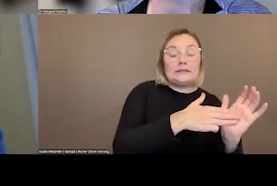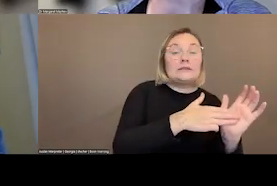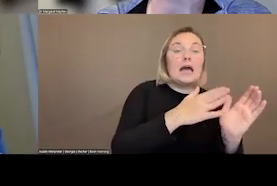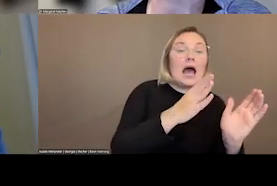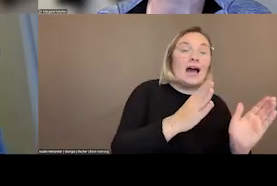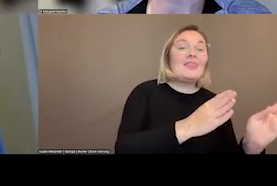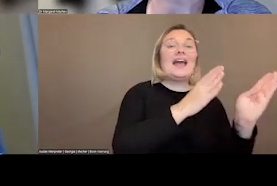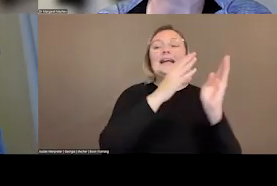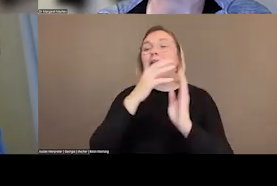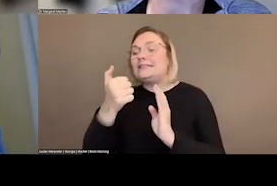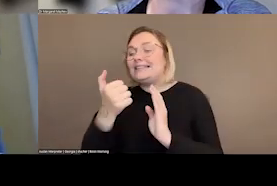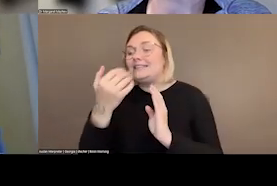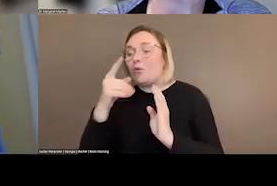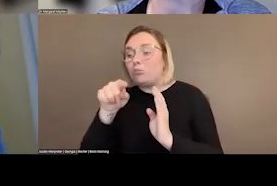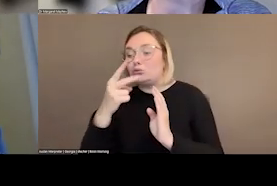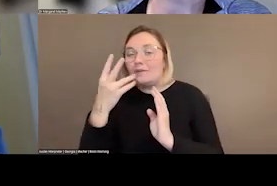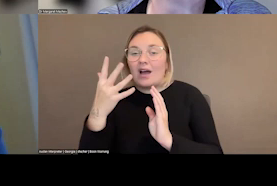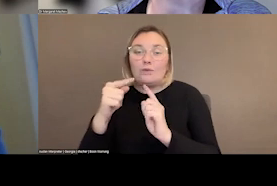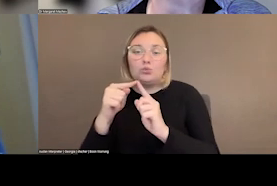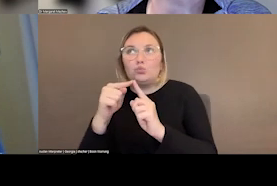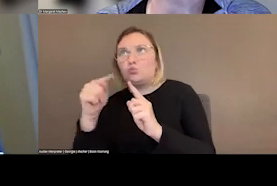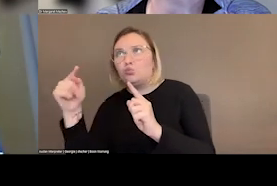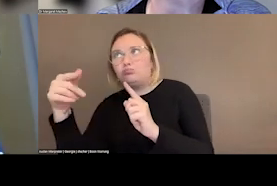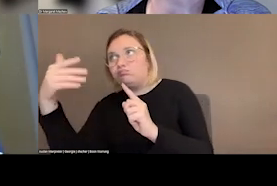64:25 to